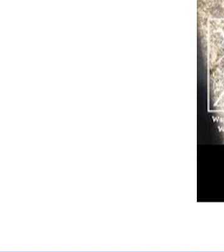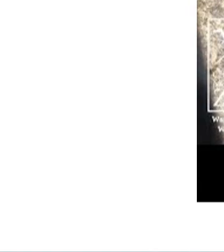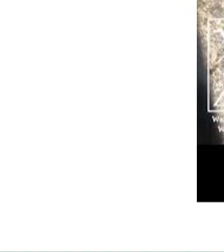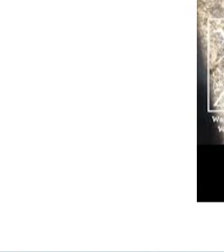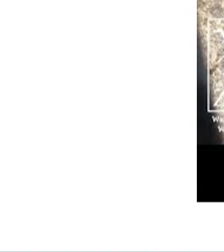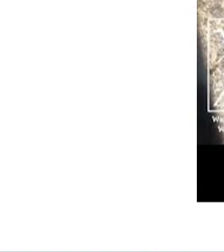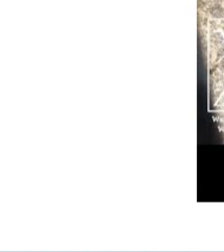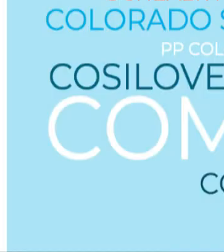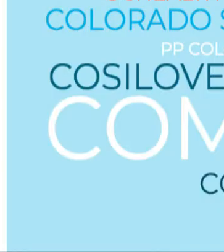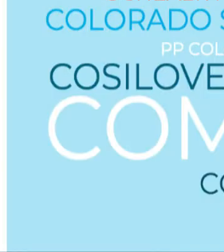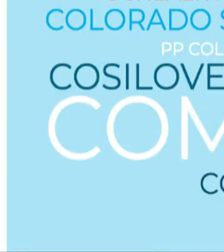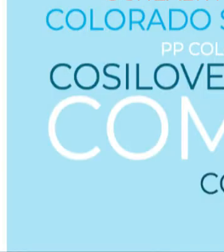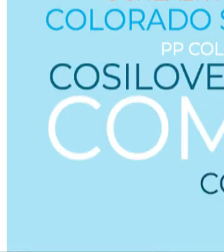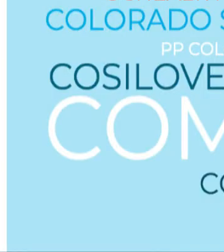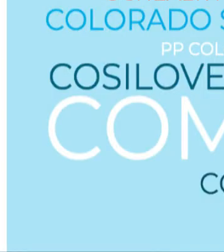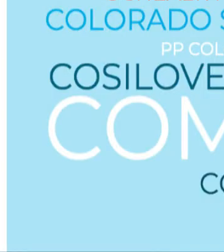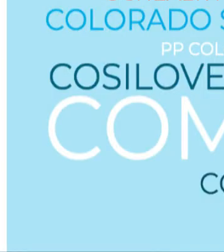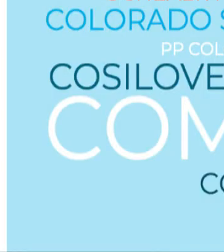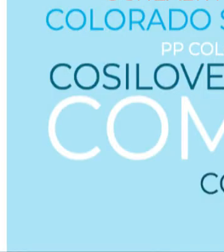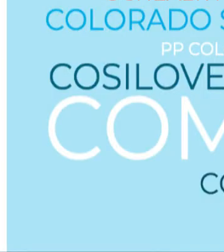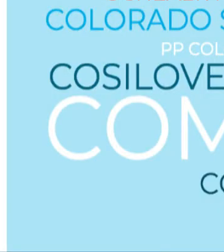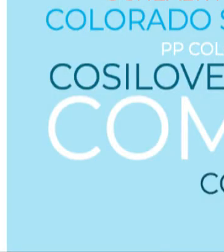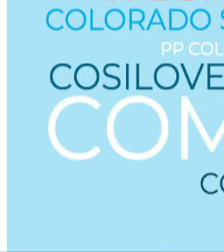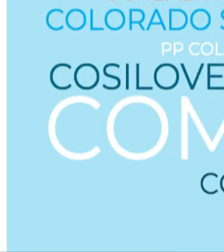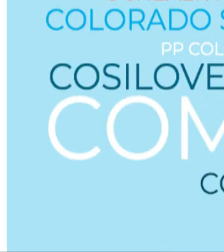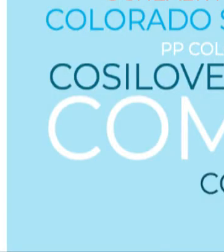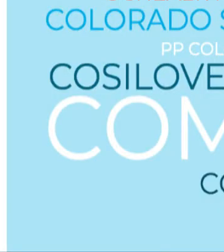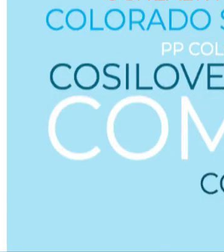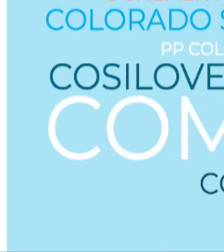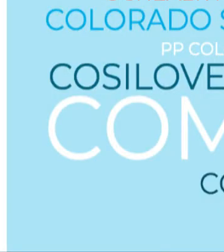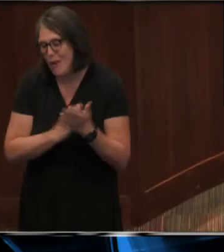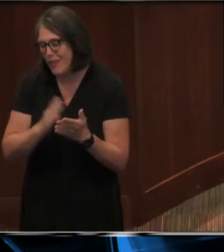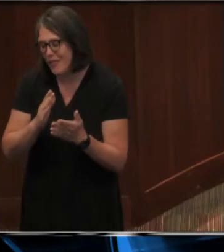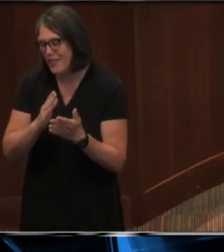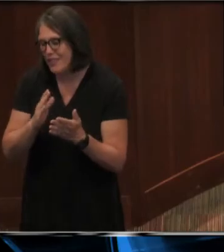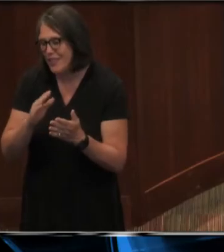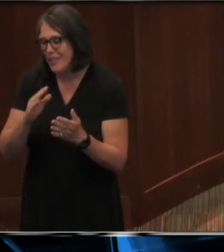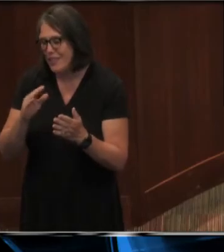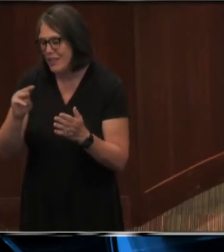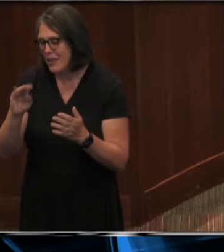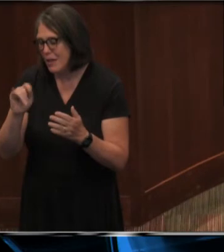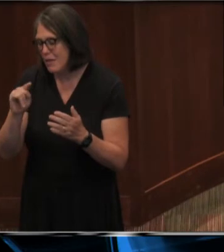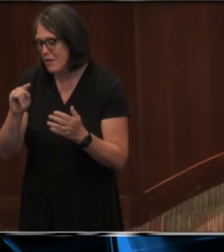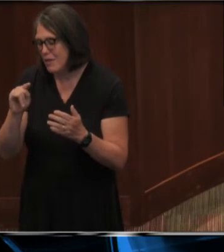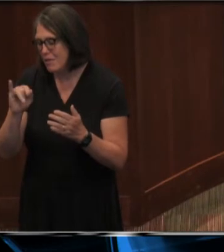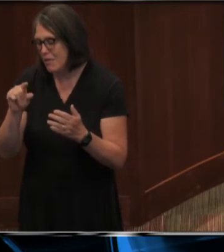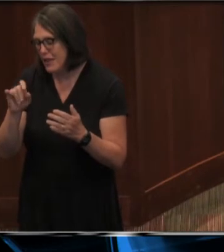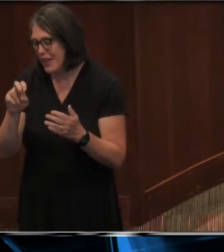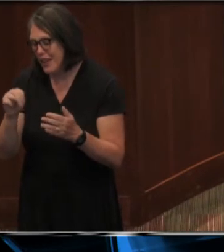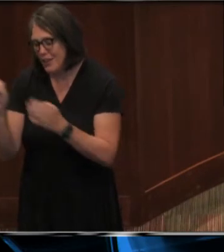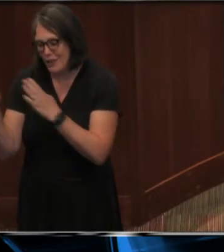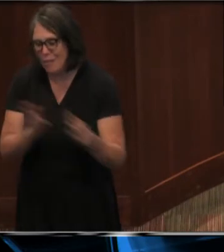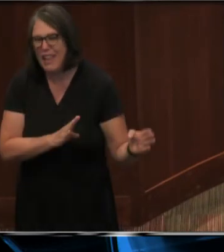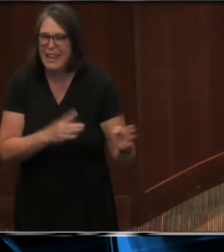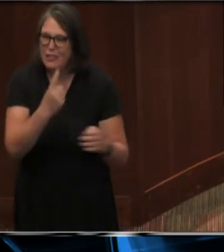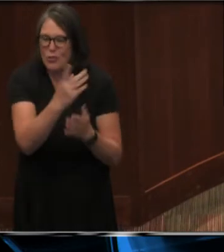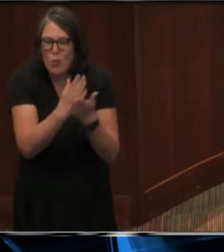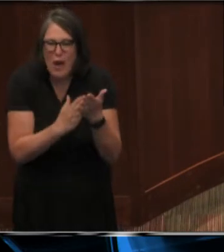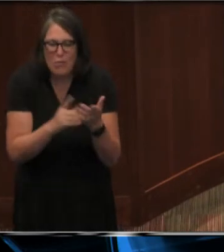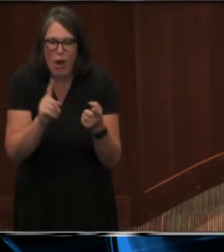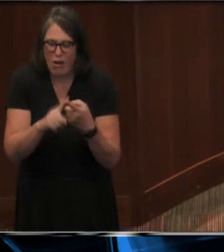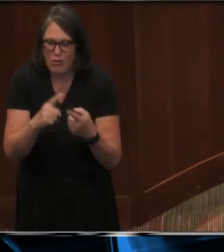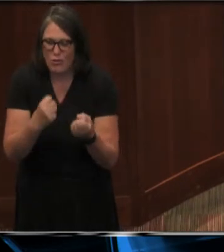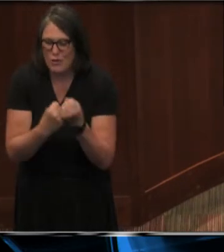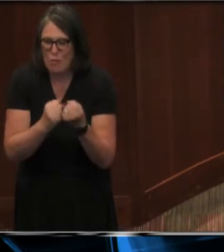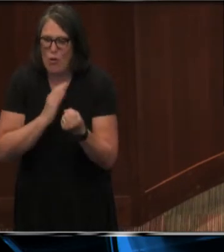So I wanted to bring us back so the communication strategy is part of the mitigation plan. It's just one portion to support our mitigation